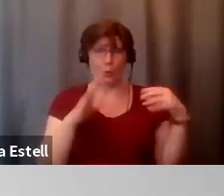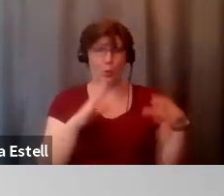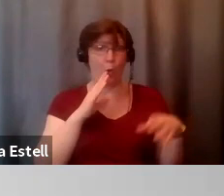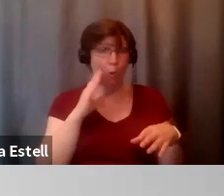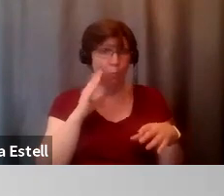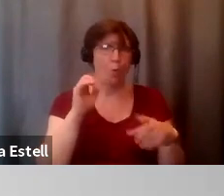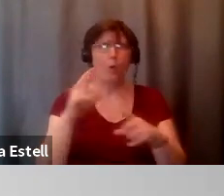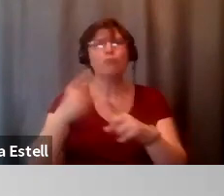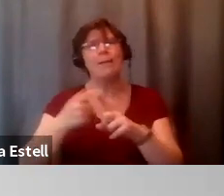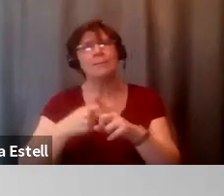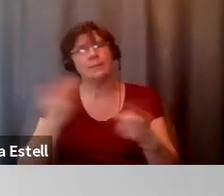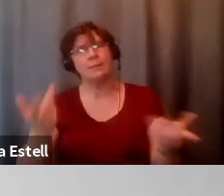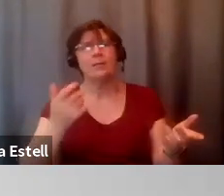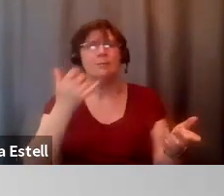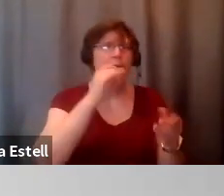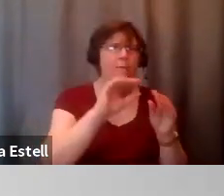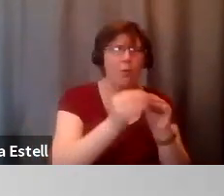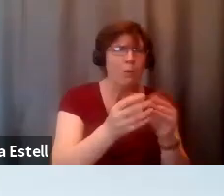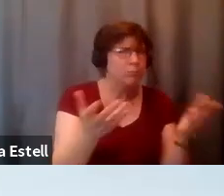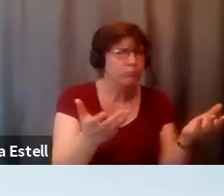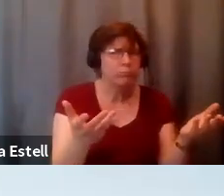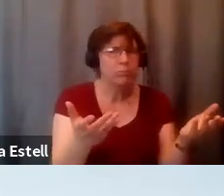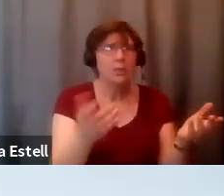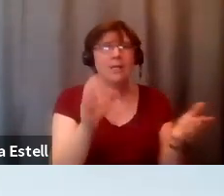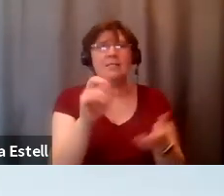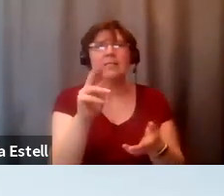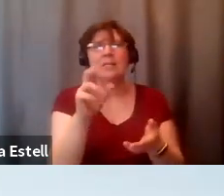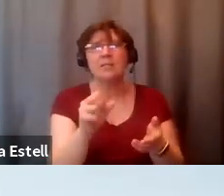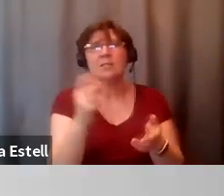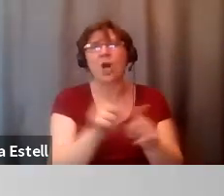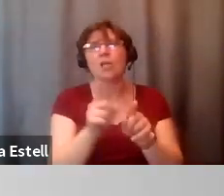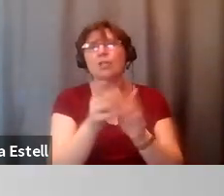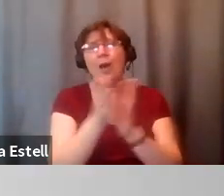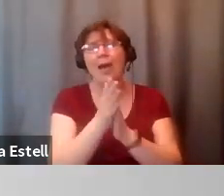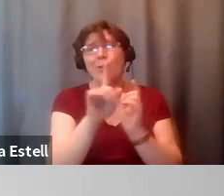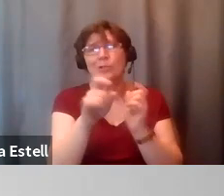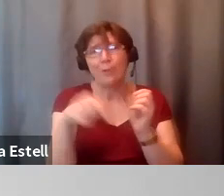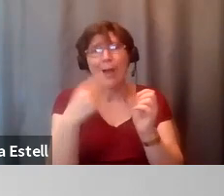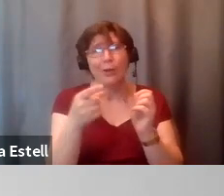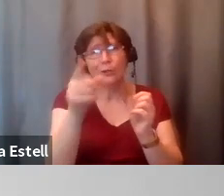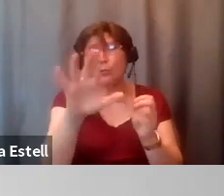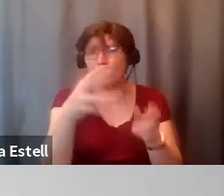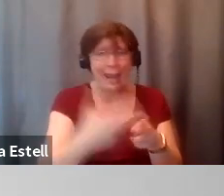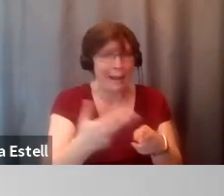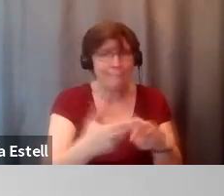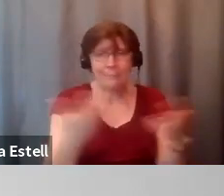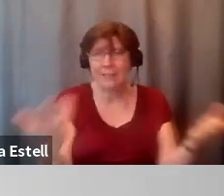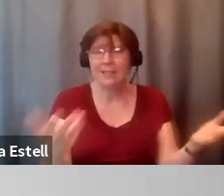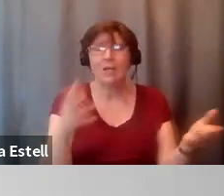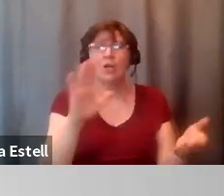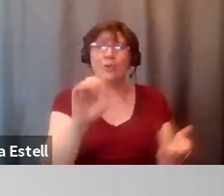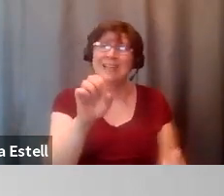it? What is your phone number? The census also asks questions about you. What is your name? What is your